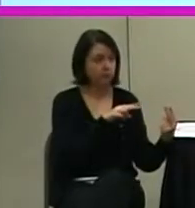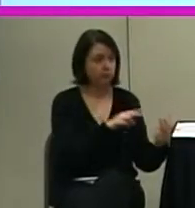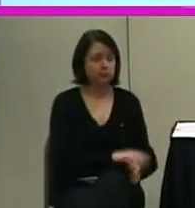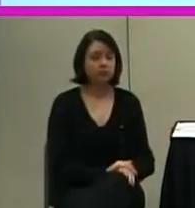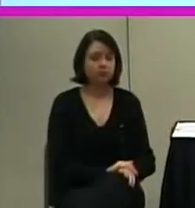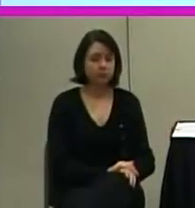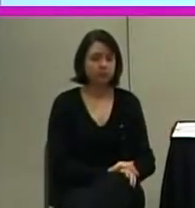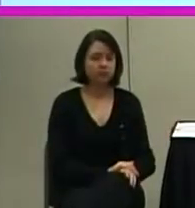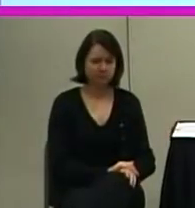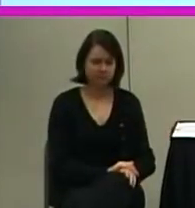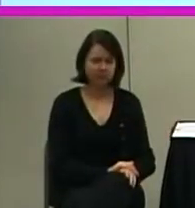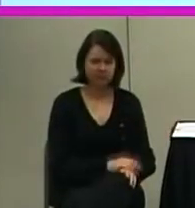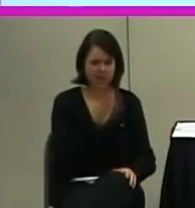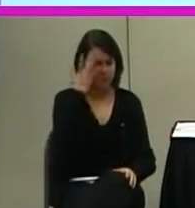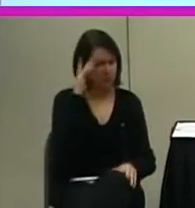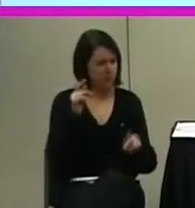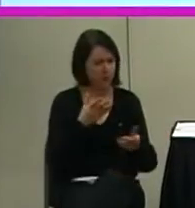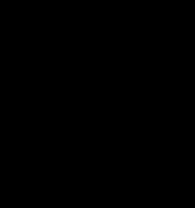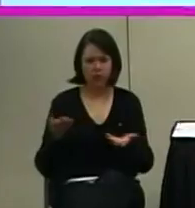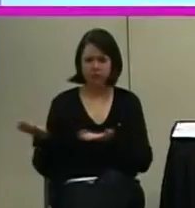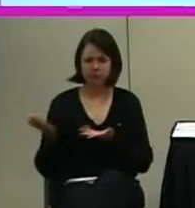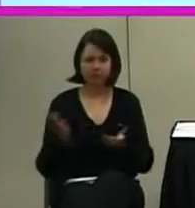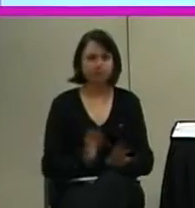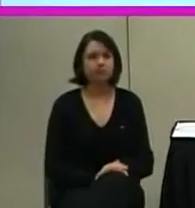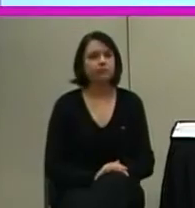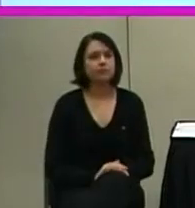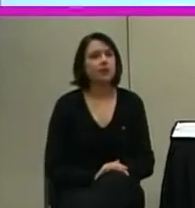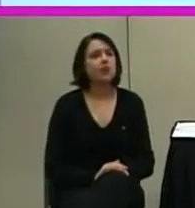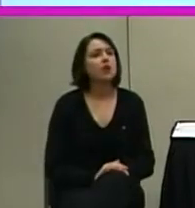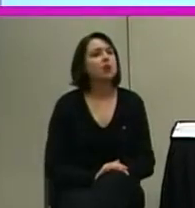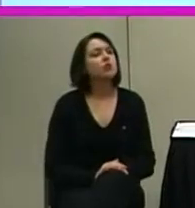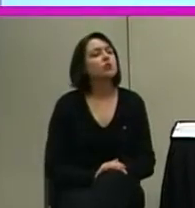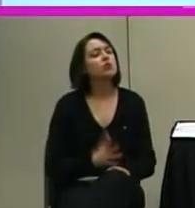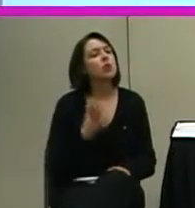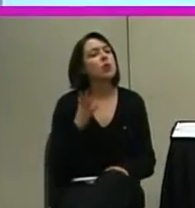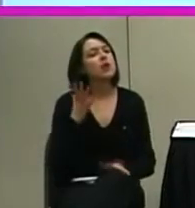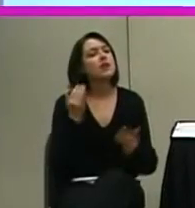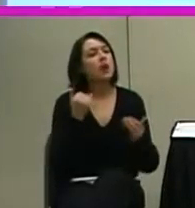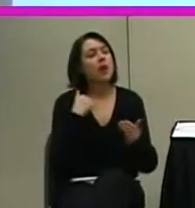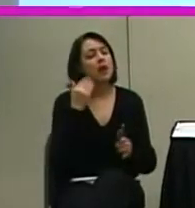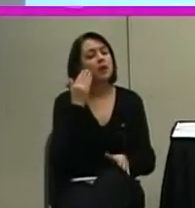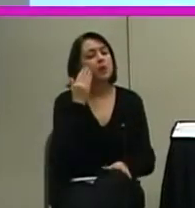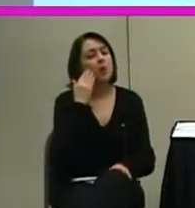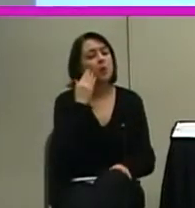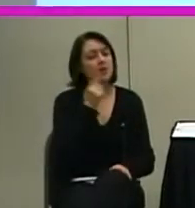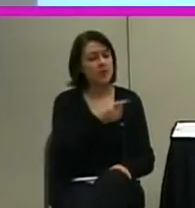it. Man, smart people here. So now